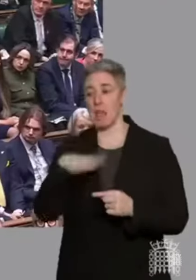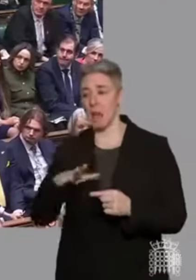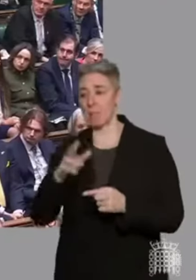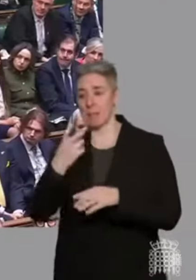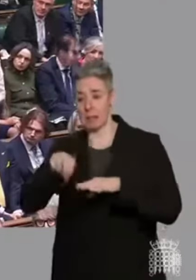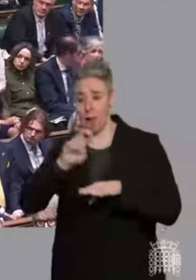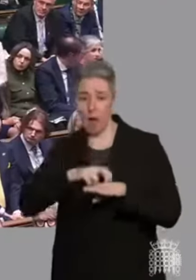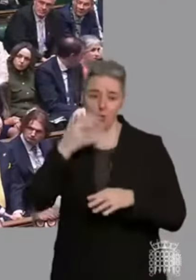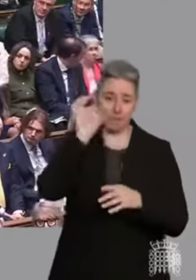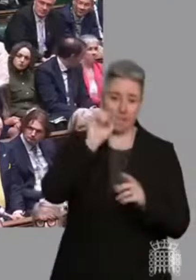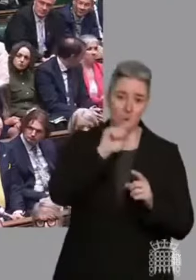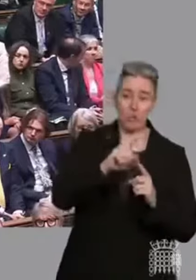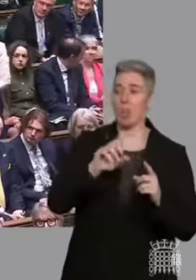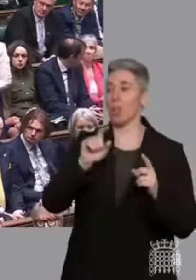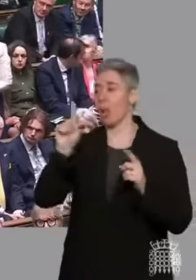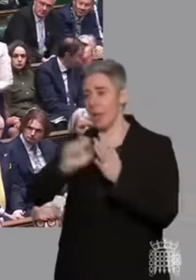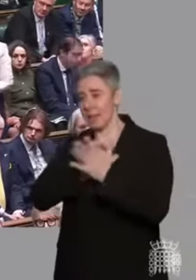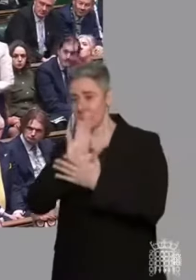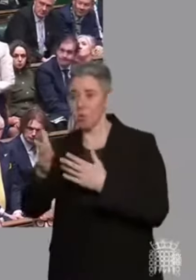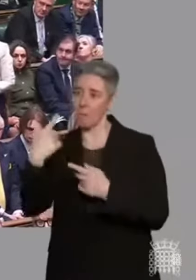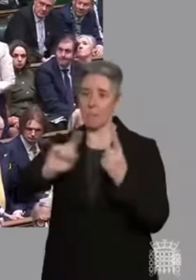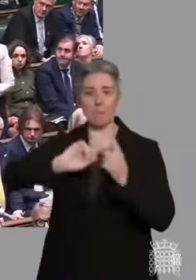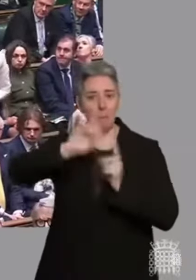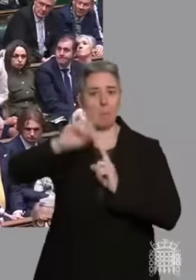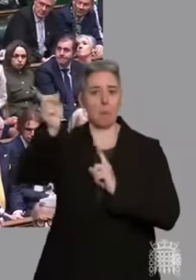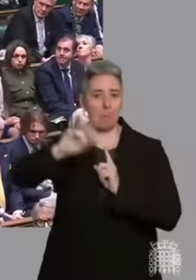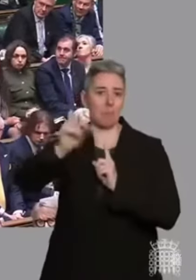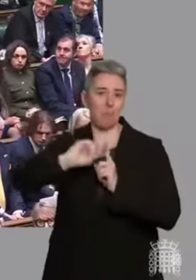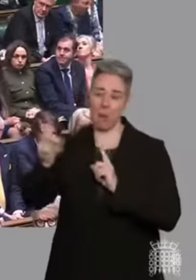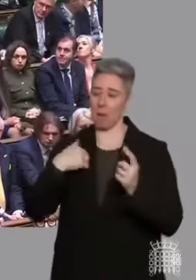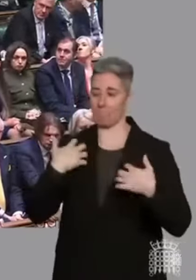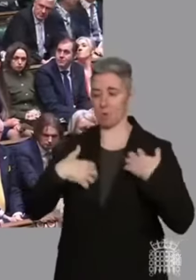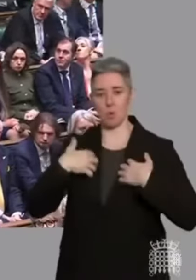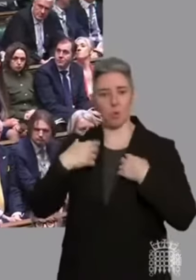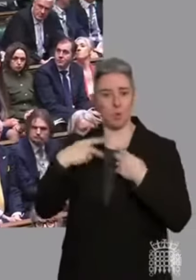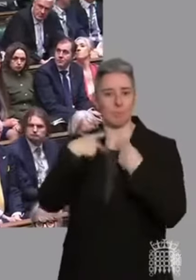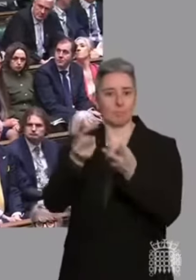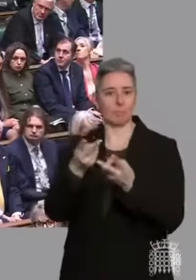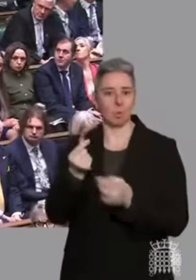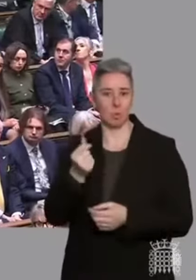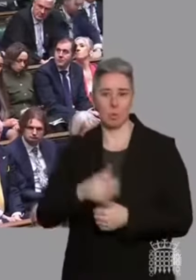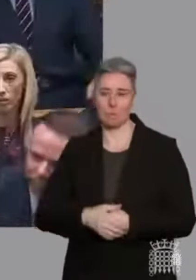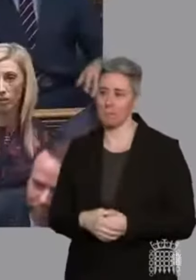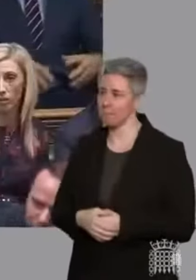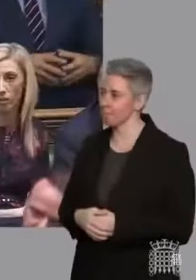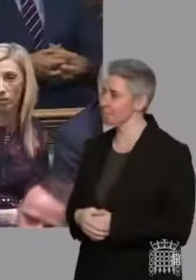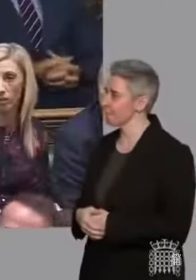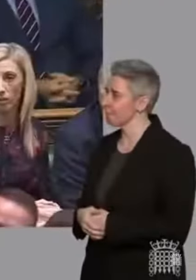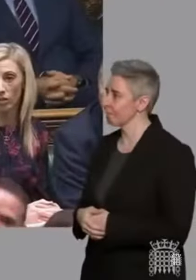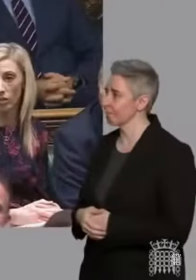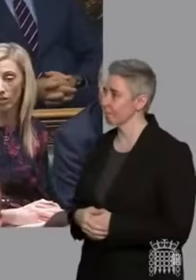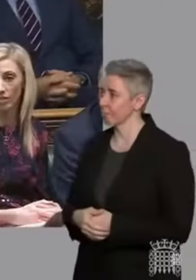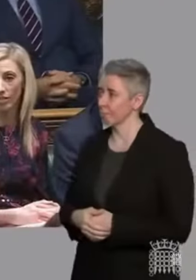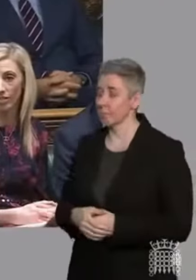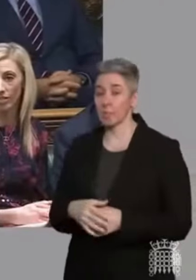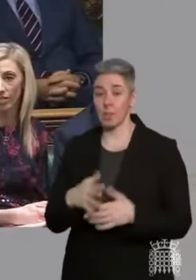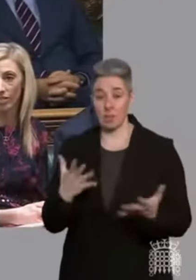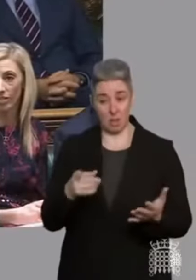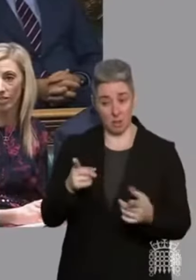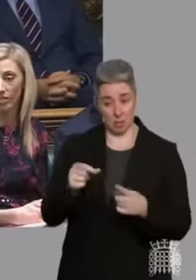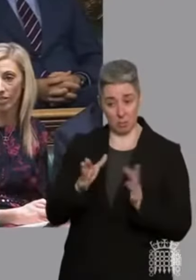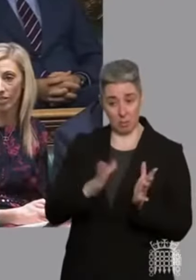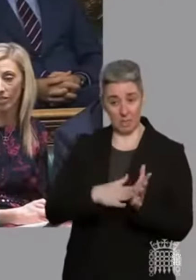Ed Dugan. Interesting, Mr. Speaker, the Prime Minister couldn't tell me when he was going to be coming to Scotland next. But does he agree